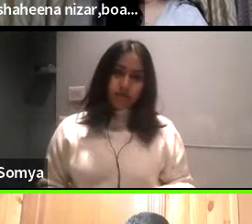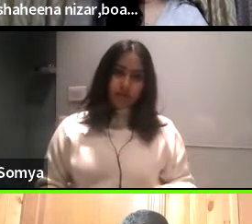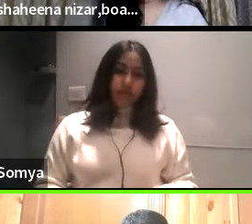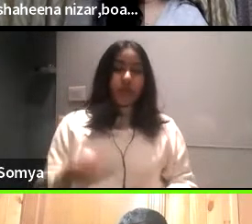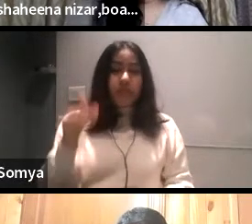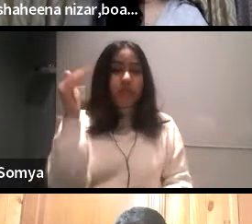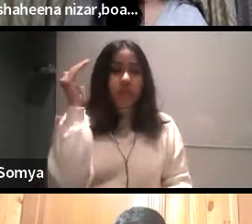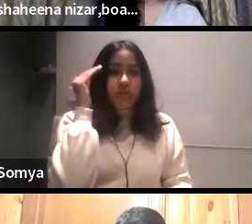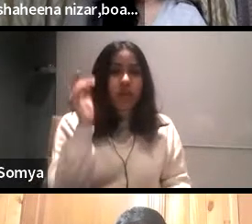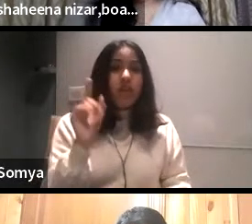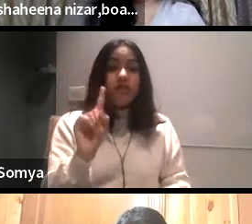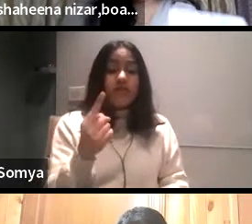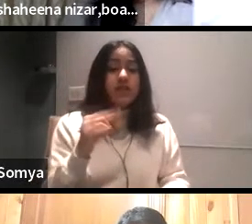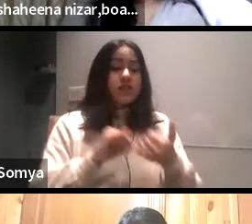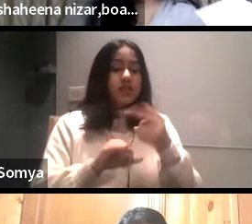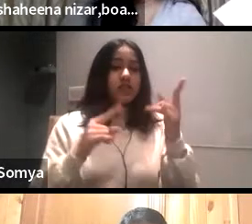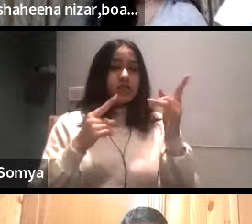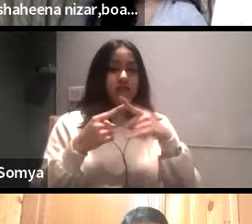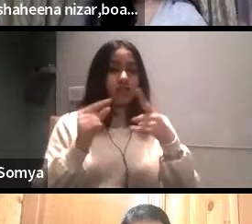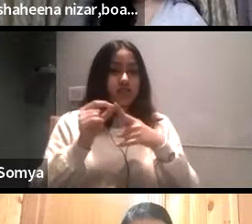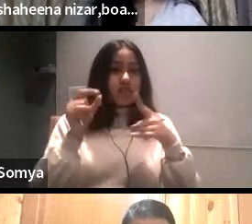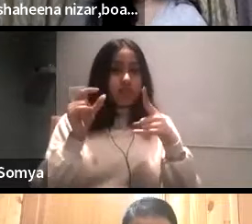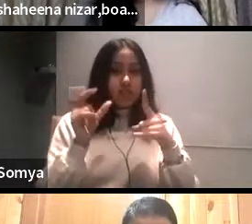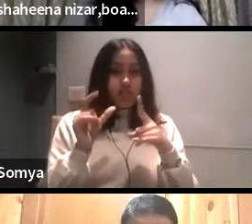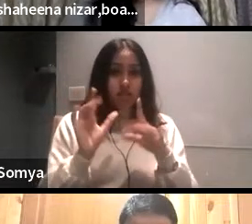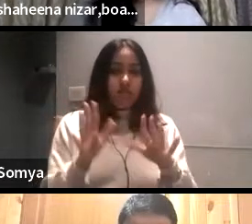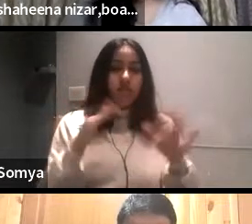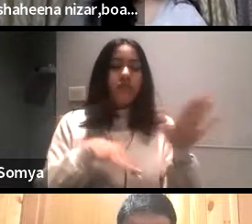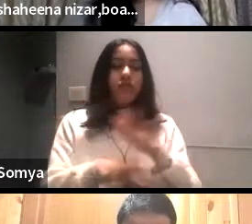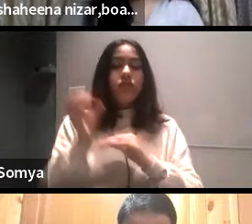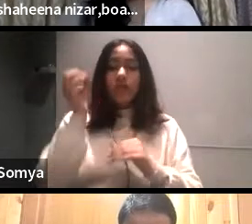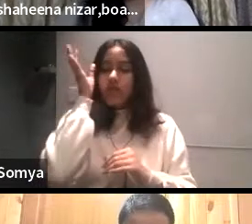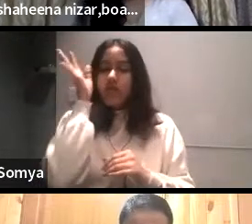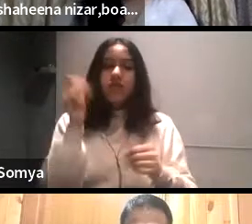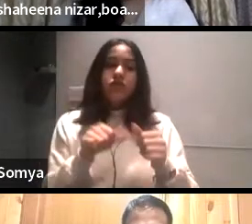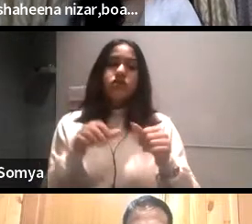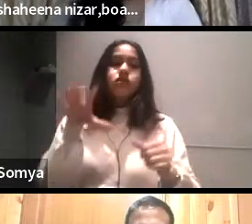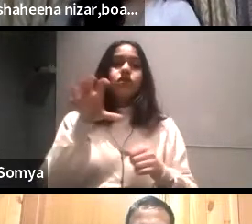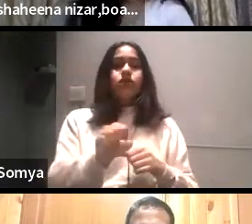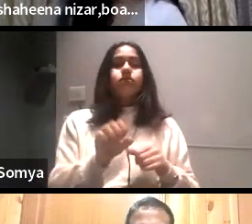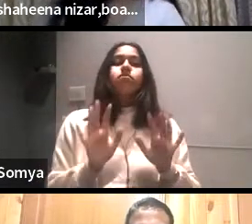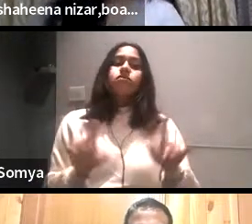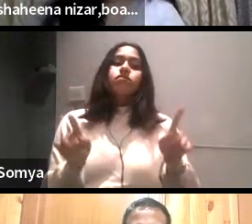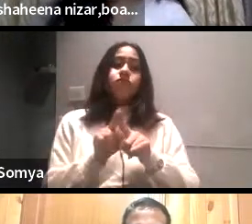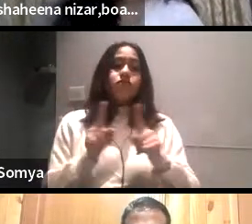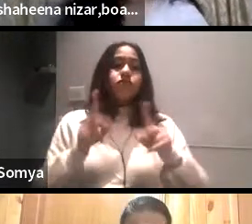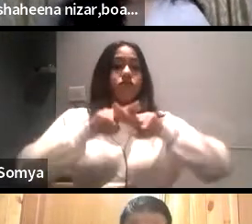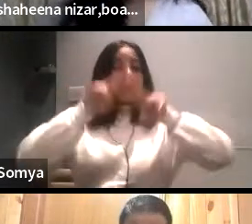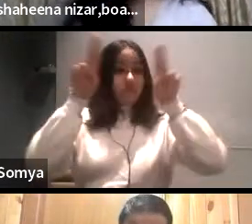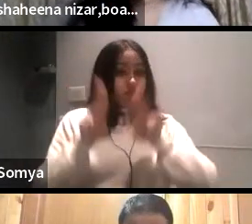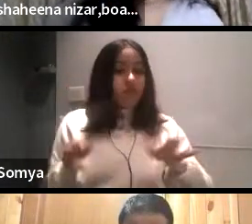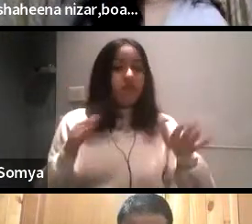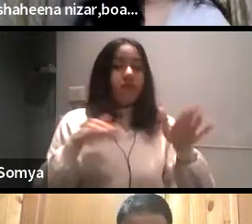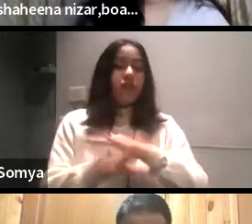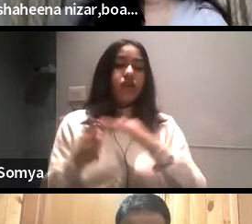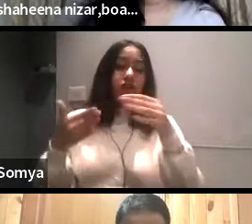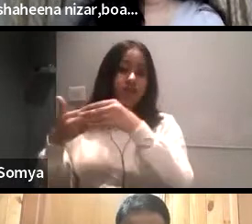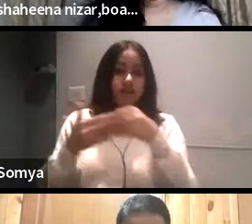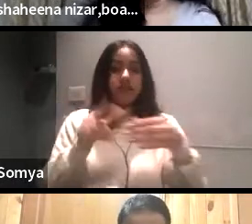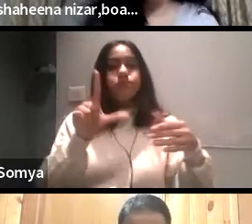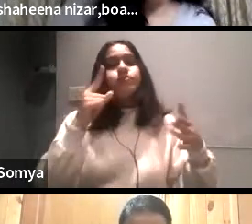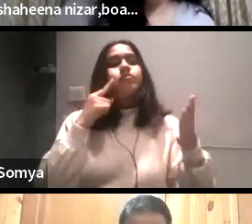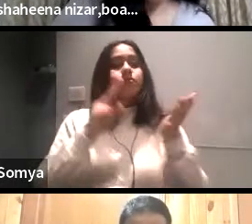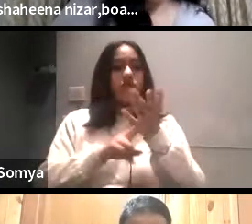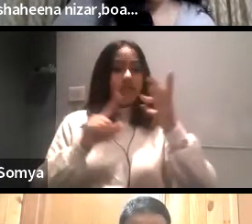As a first step, policies on information accessibility should align with the international guidelines